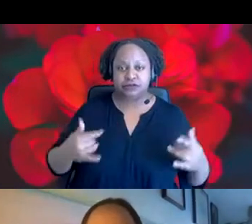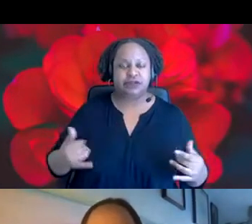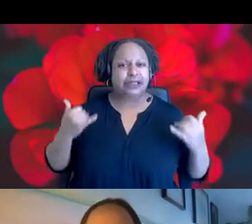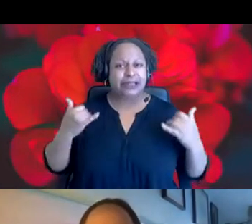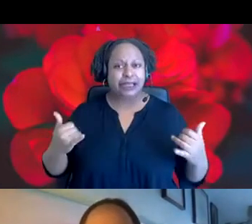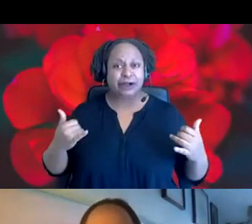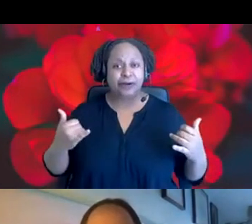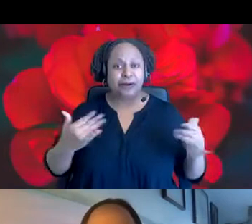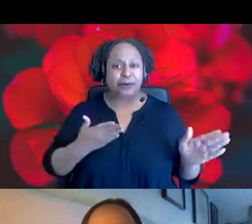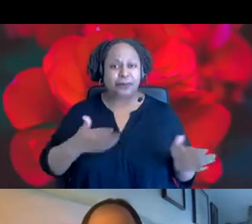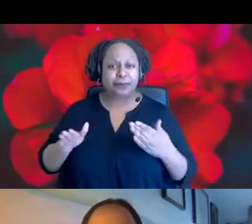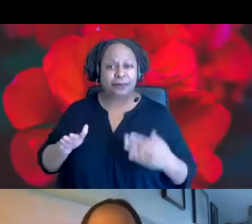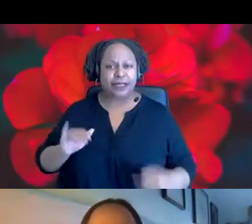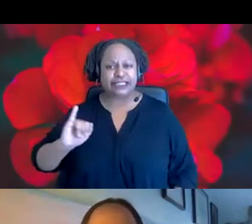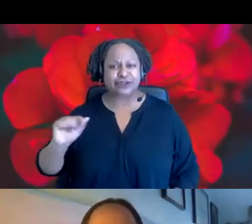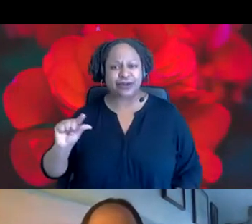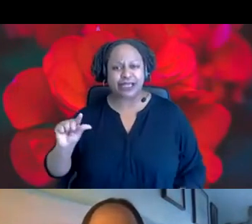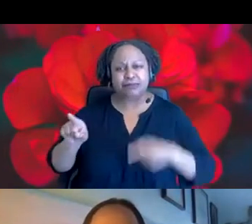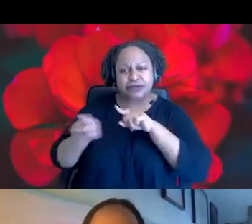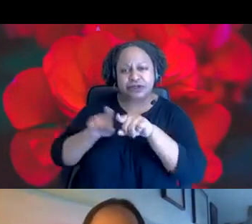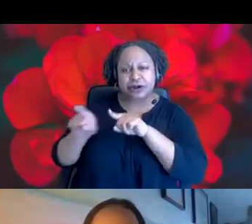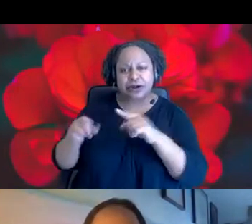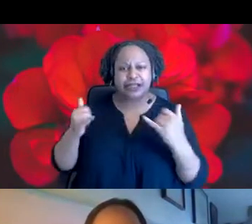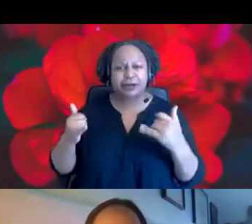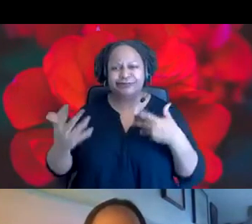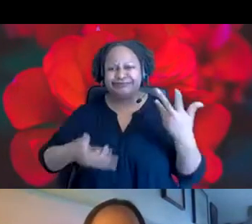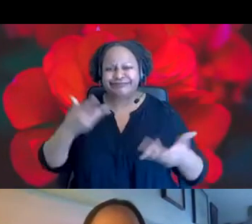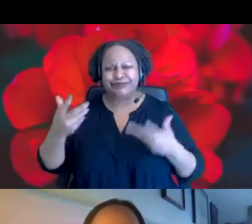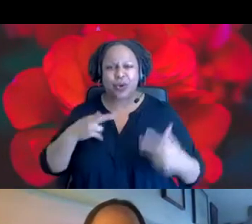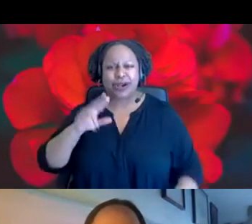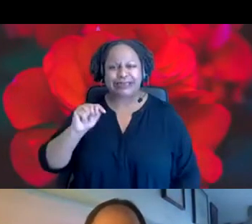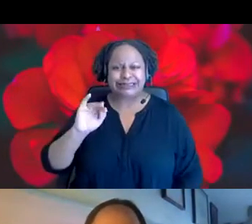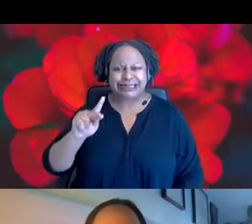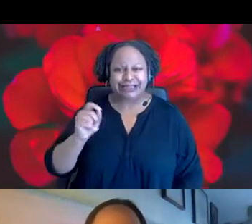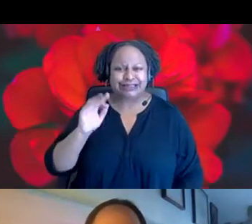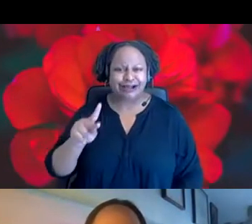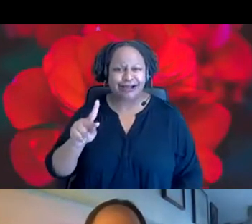an Instagram star is, I don't know, or TikTok or whatever.